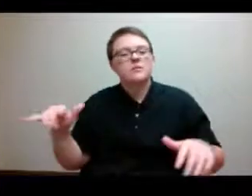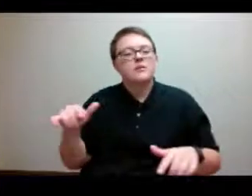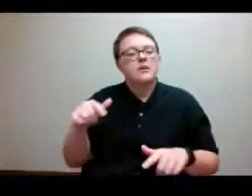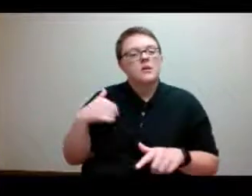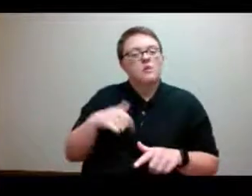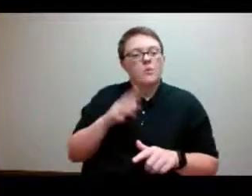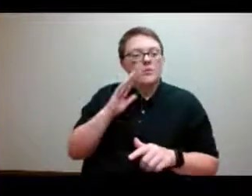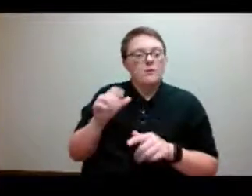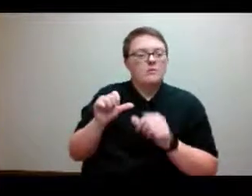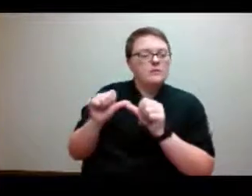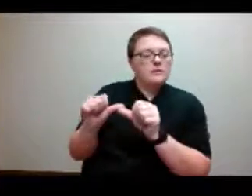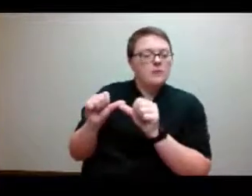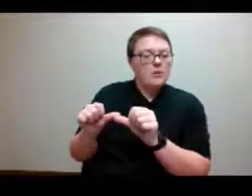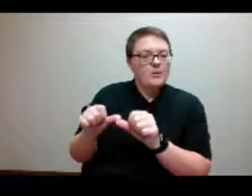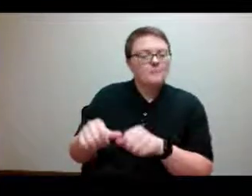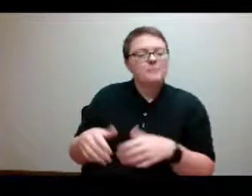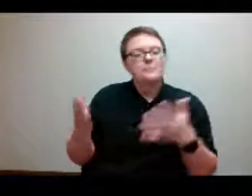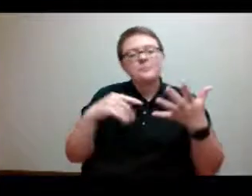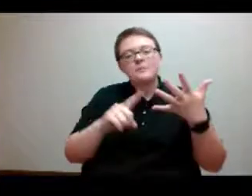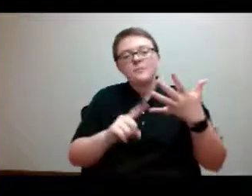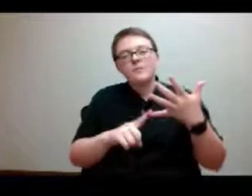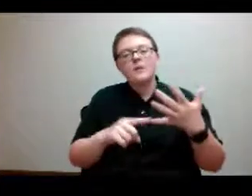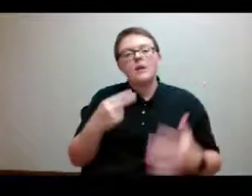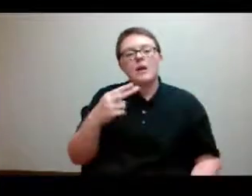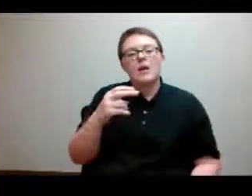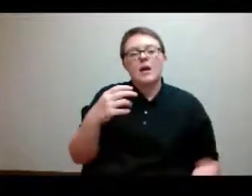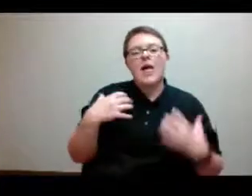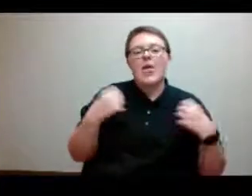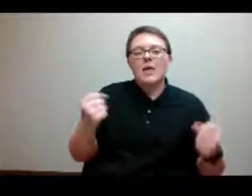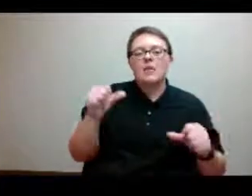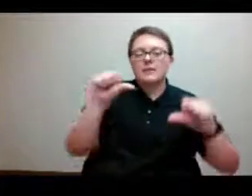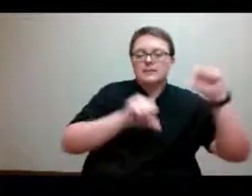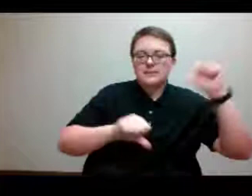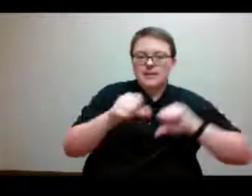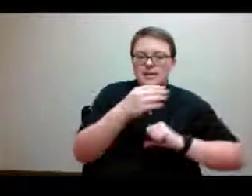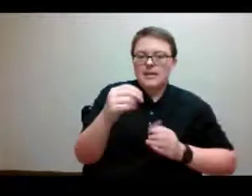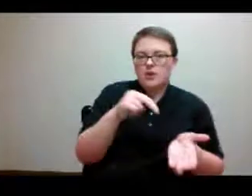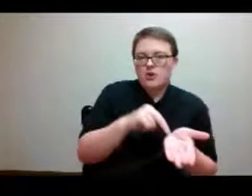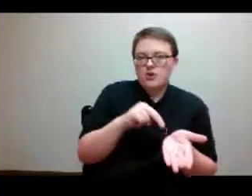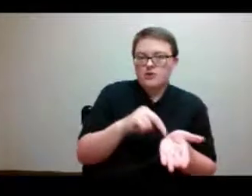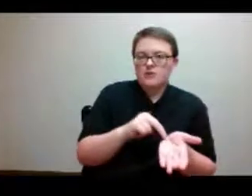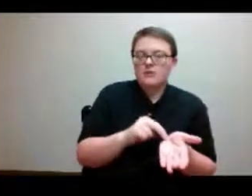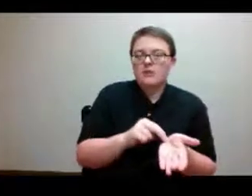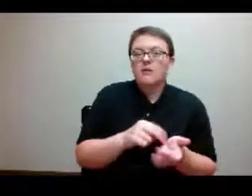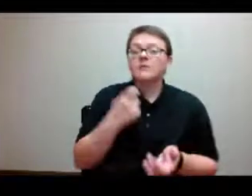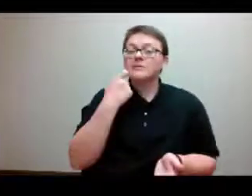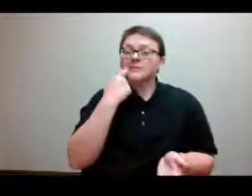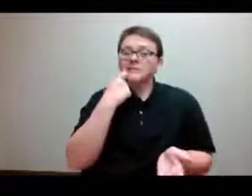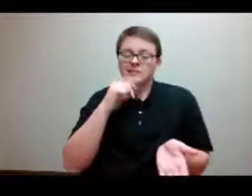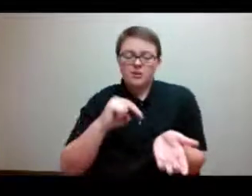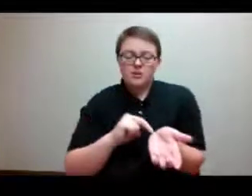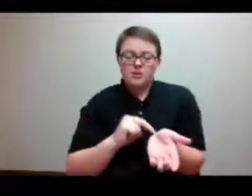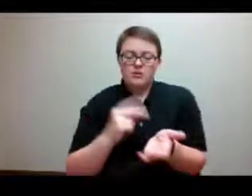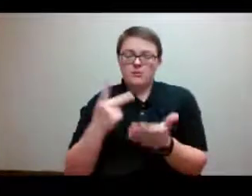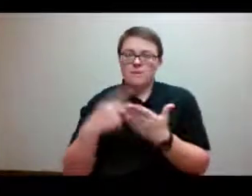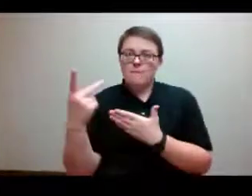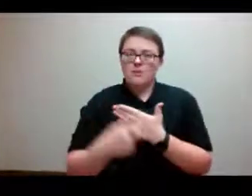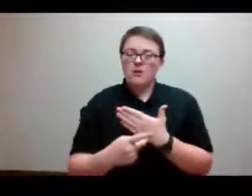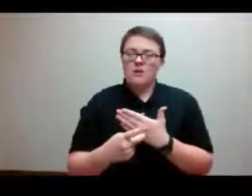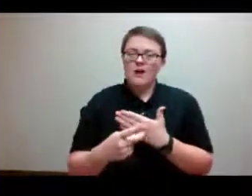in health sciences and nursing, the nursing program recently completed a 2-step program